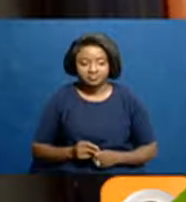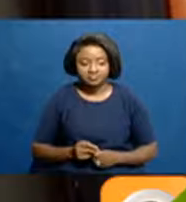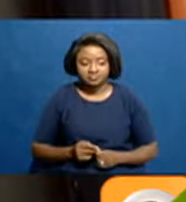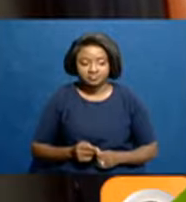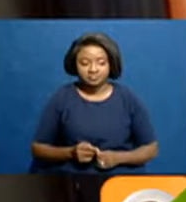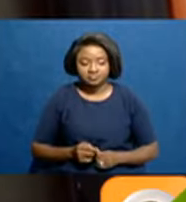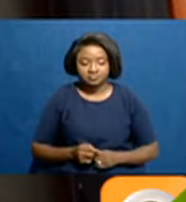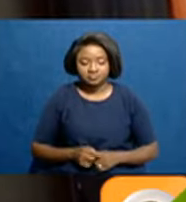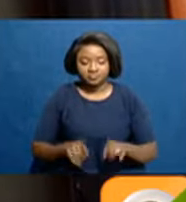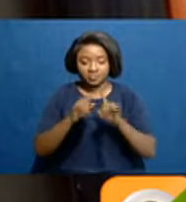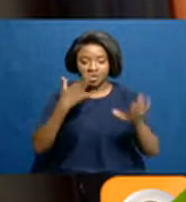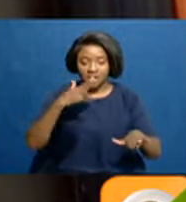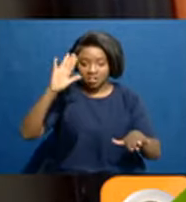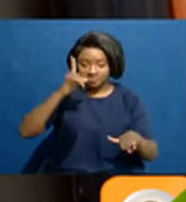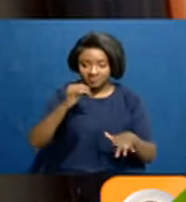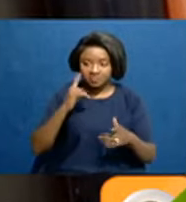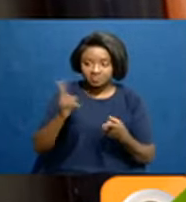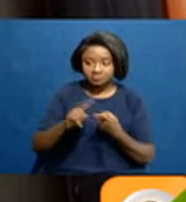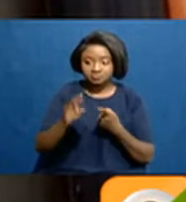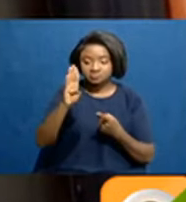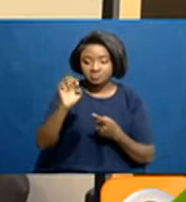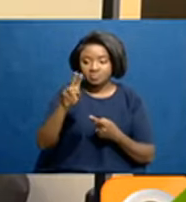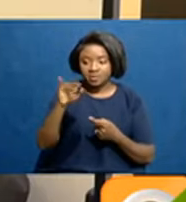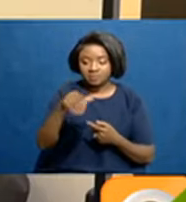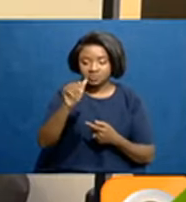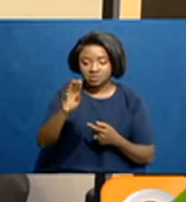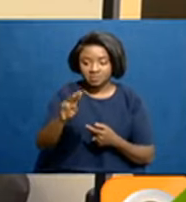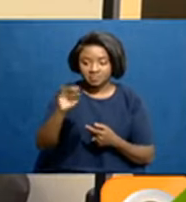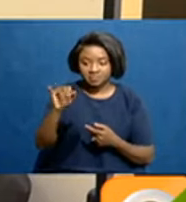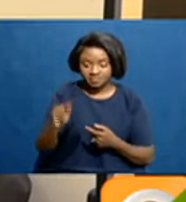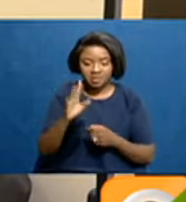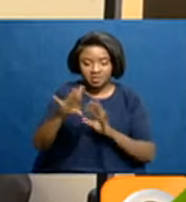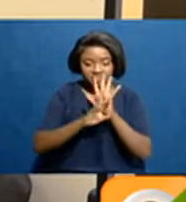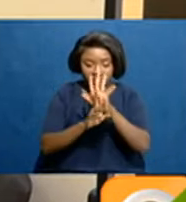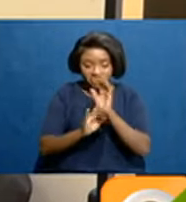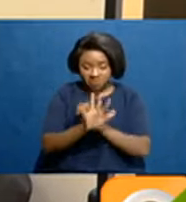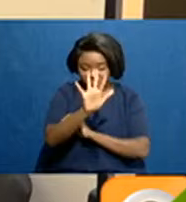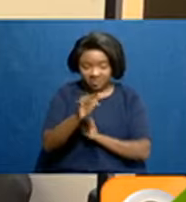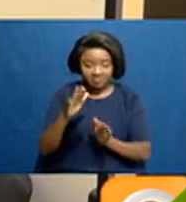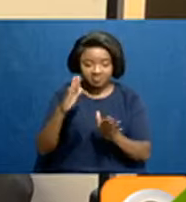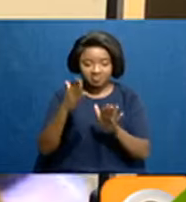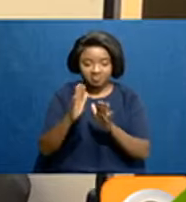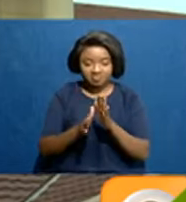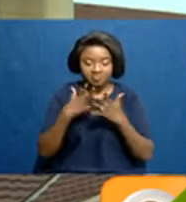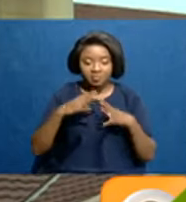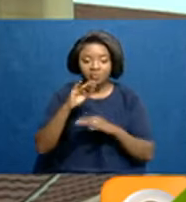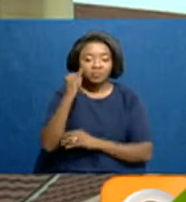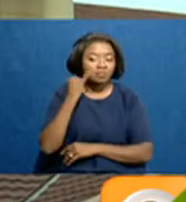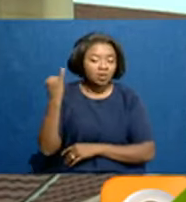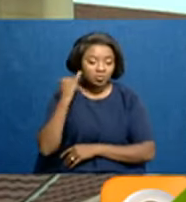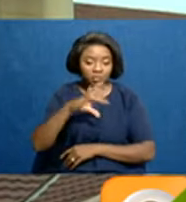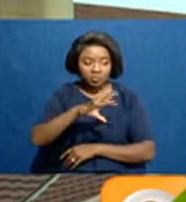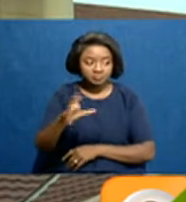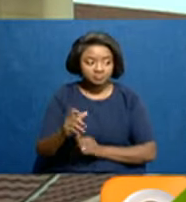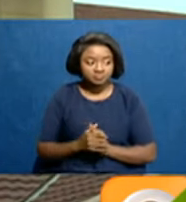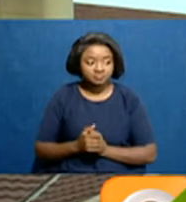According to an affidavit sworn by Benjamin Magare Gikenyi on behalf of five petitioners from Nakuru County, the